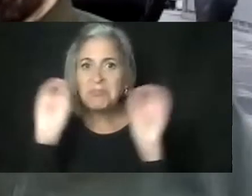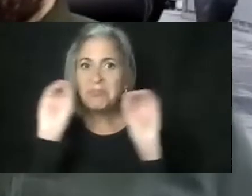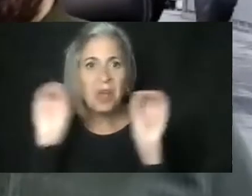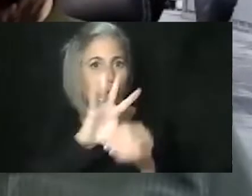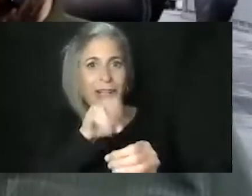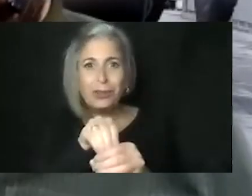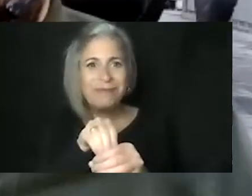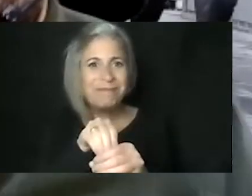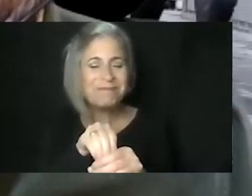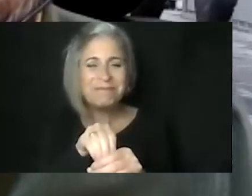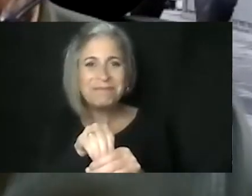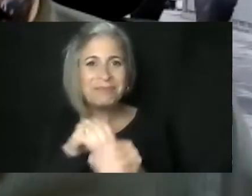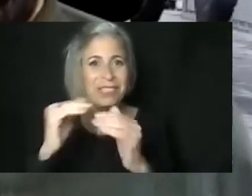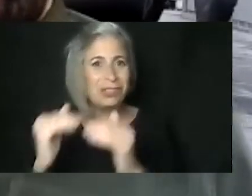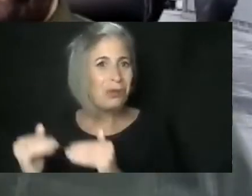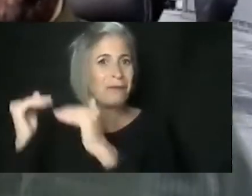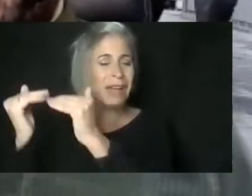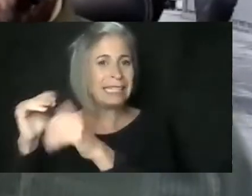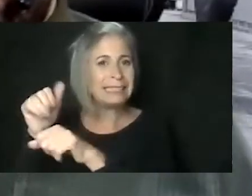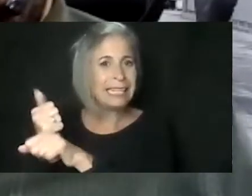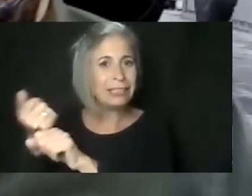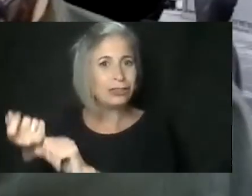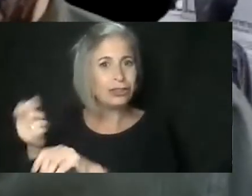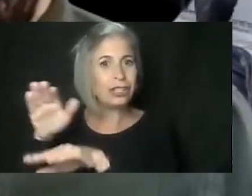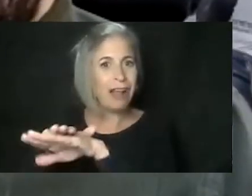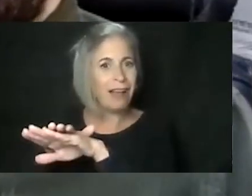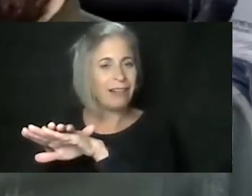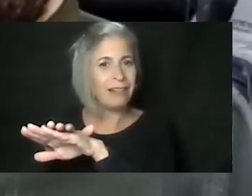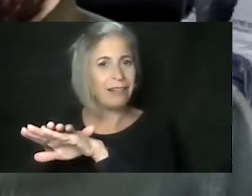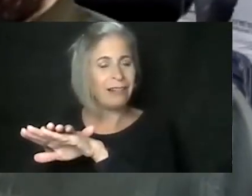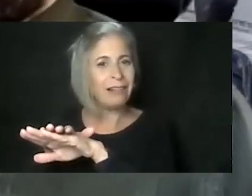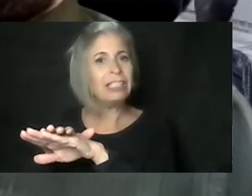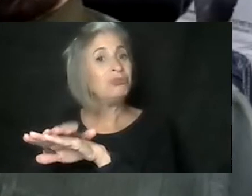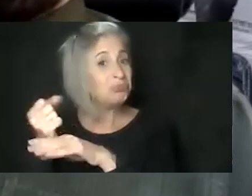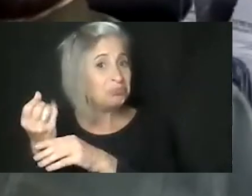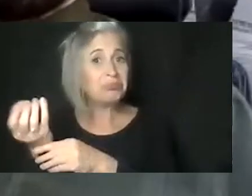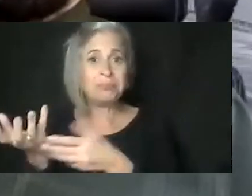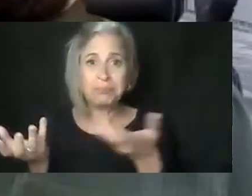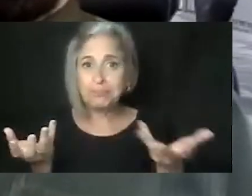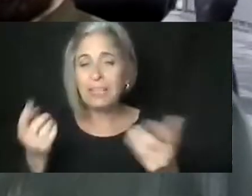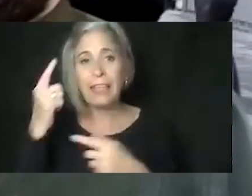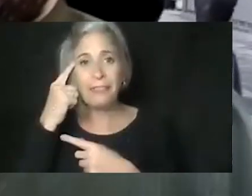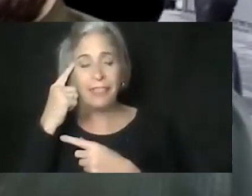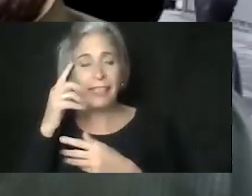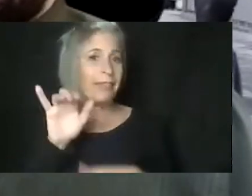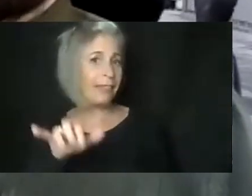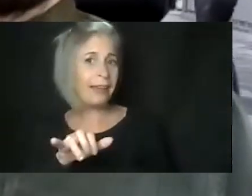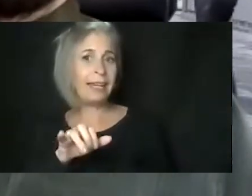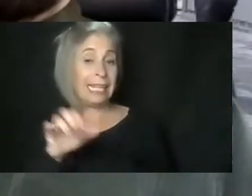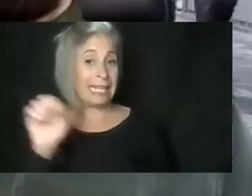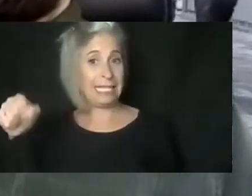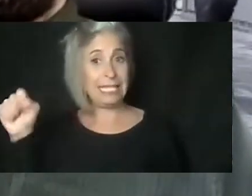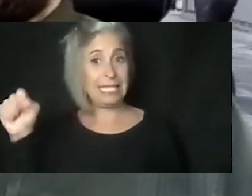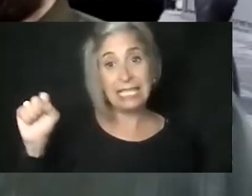text because you had to go into your advanced settings and turn it on. And so I think that